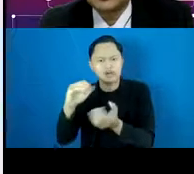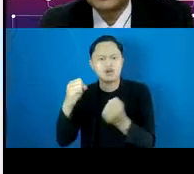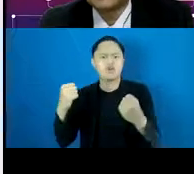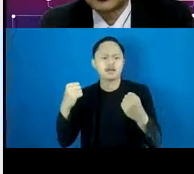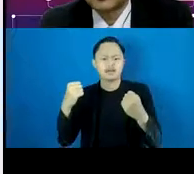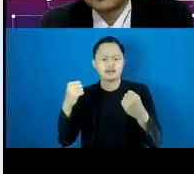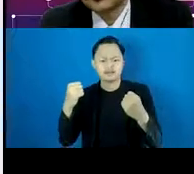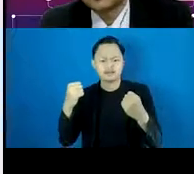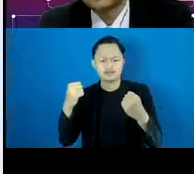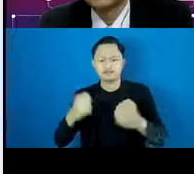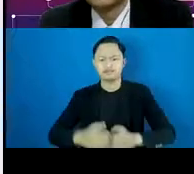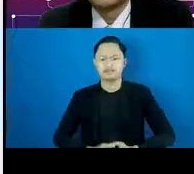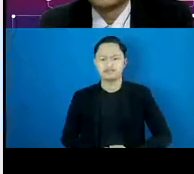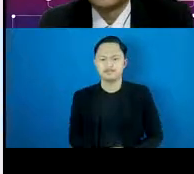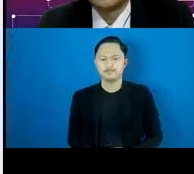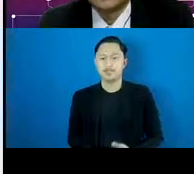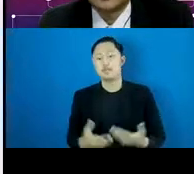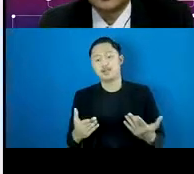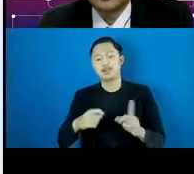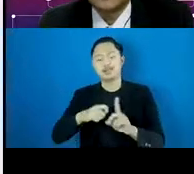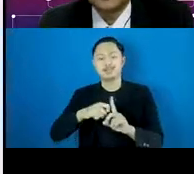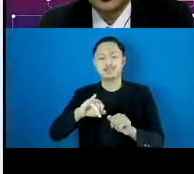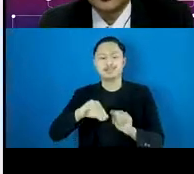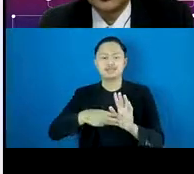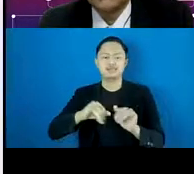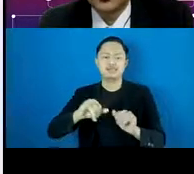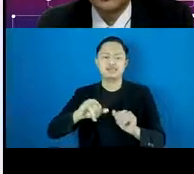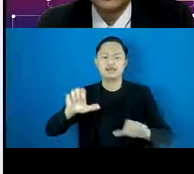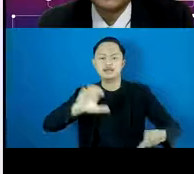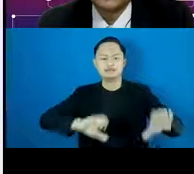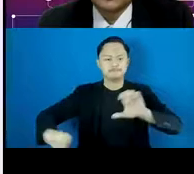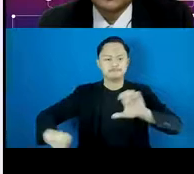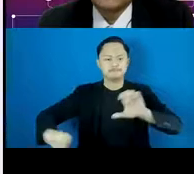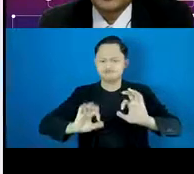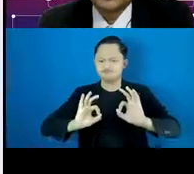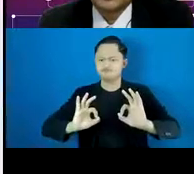this chemistry or subchemistry is very good.